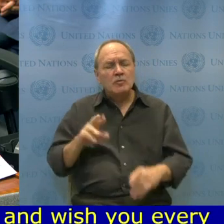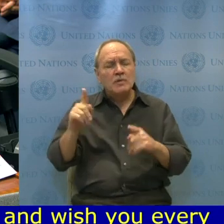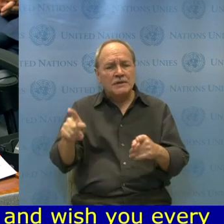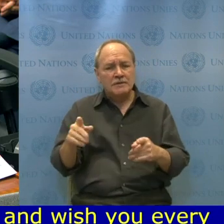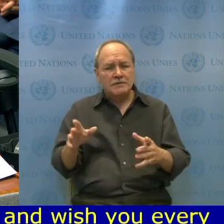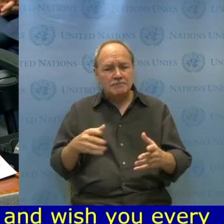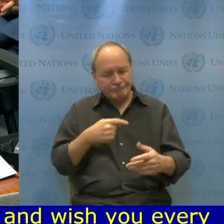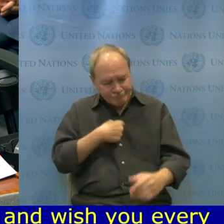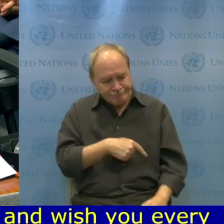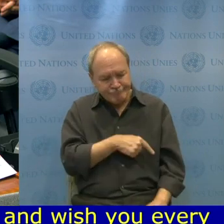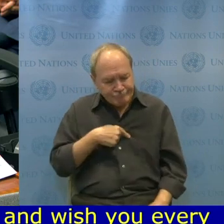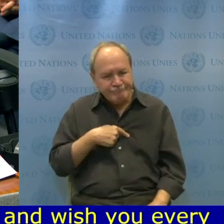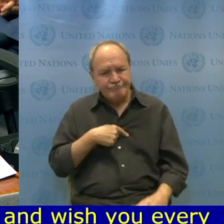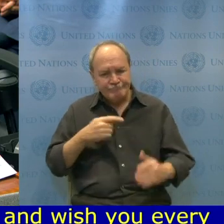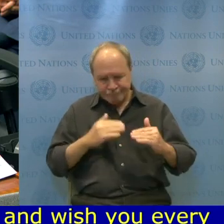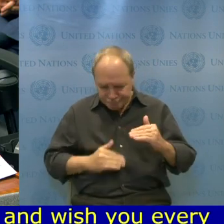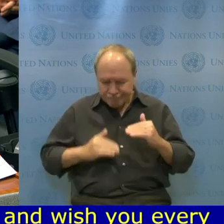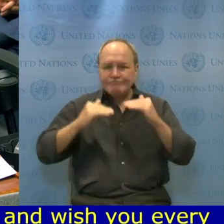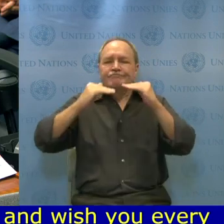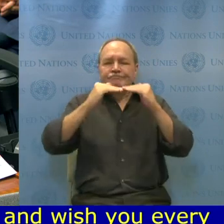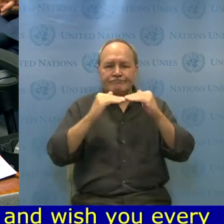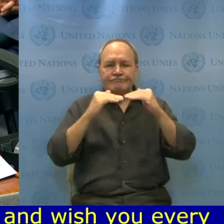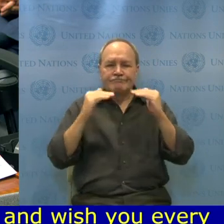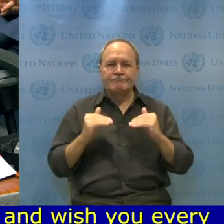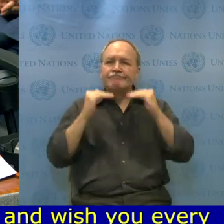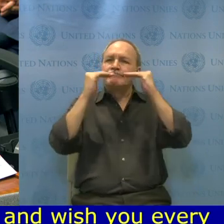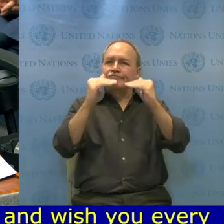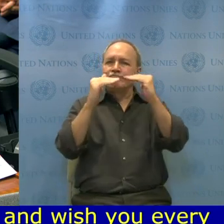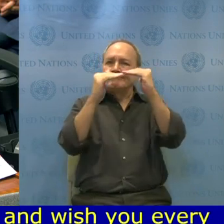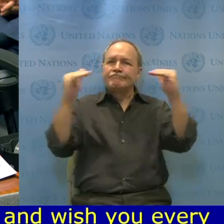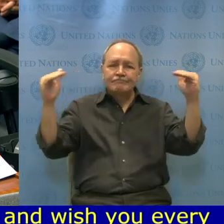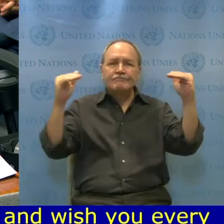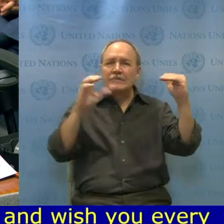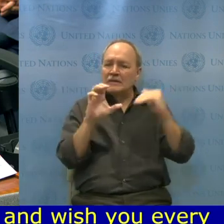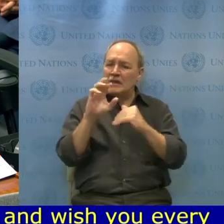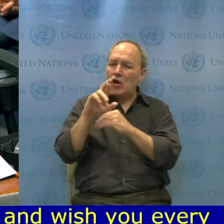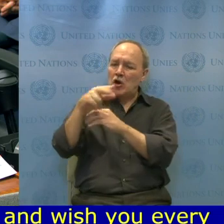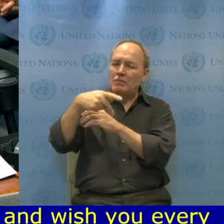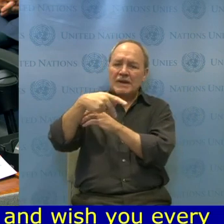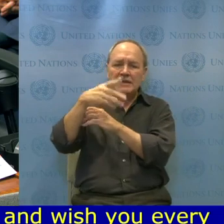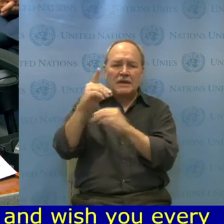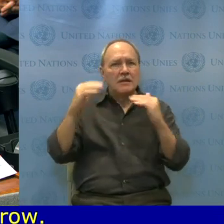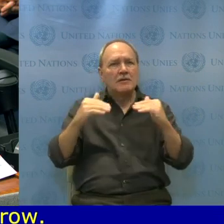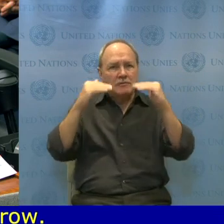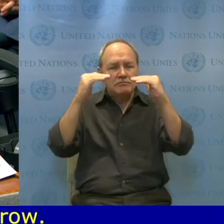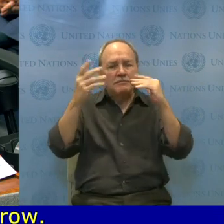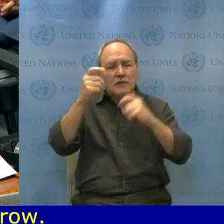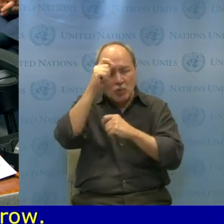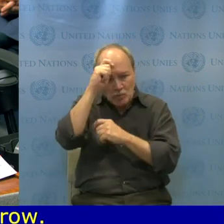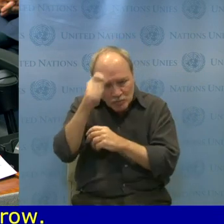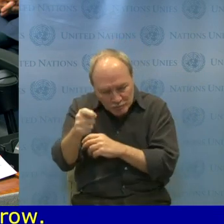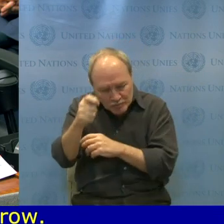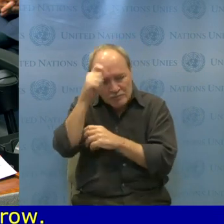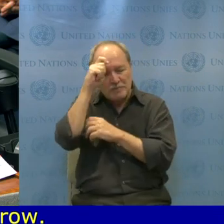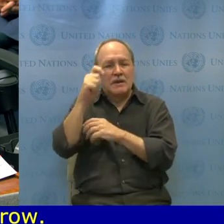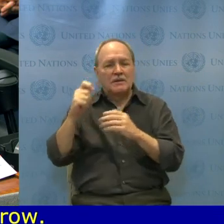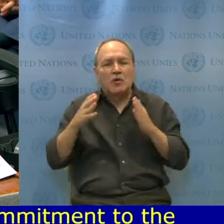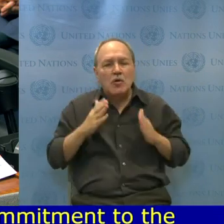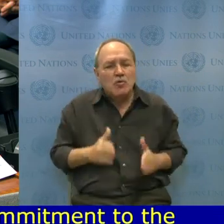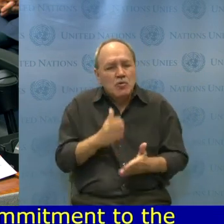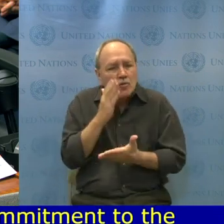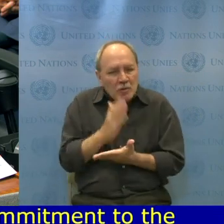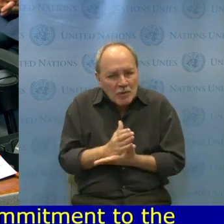equality and the opportunities set forth in the Convention to ensure the respect of the human rights and dignity of all those